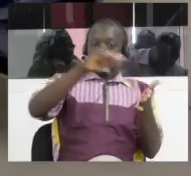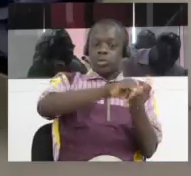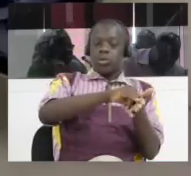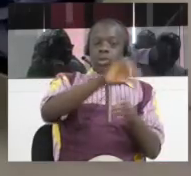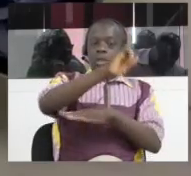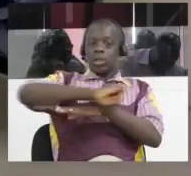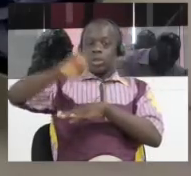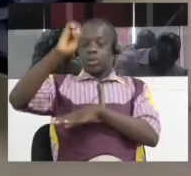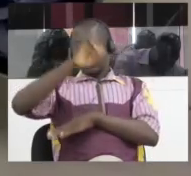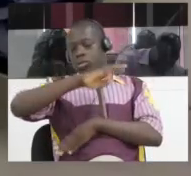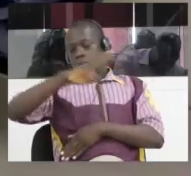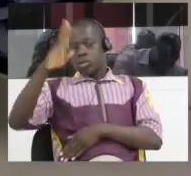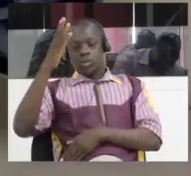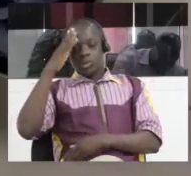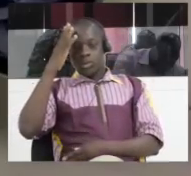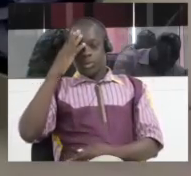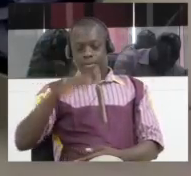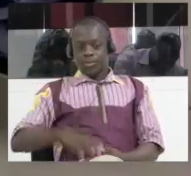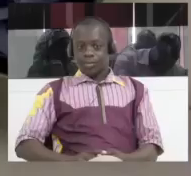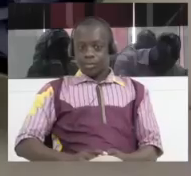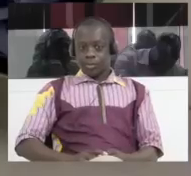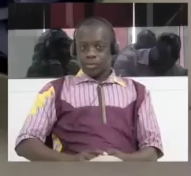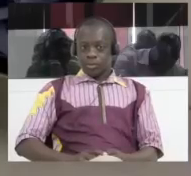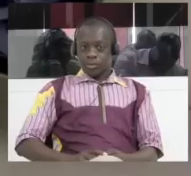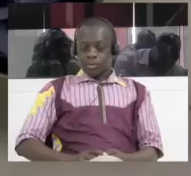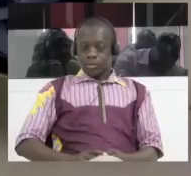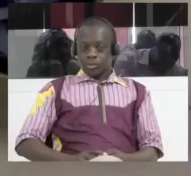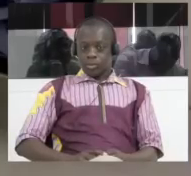senior commander or the NCO at that moment, I don't know.